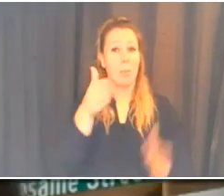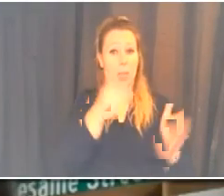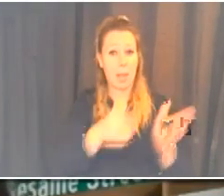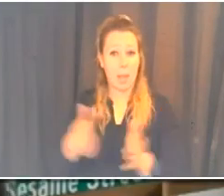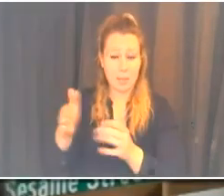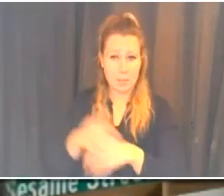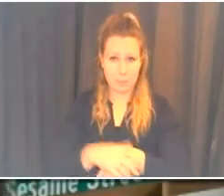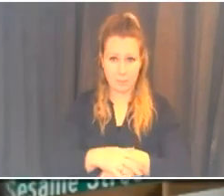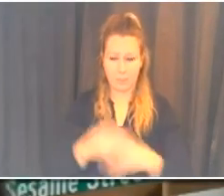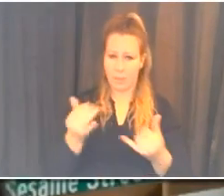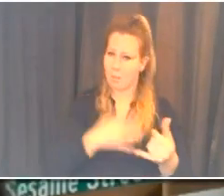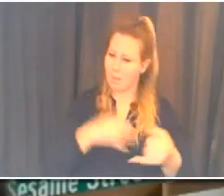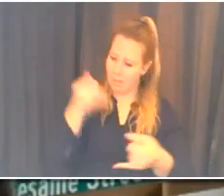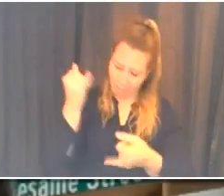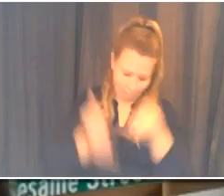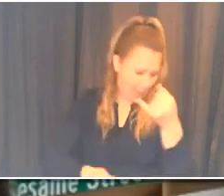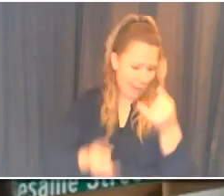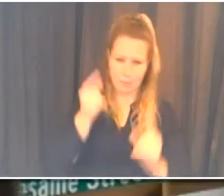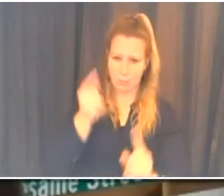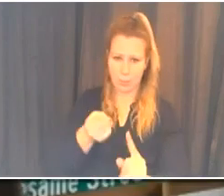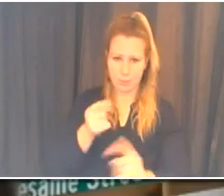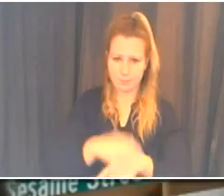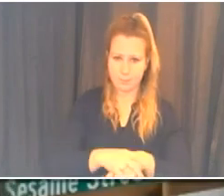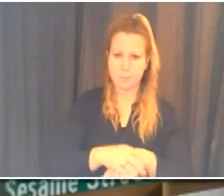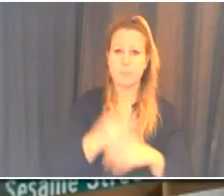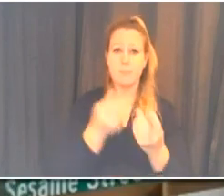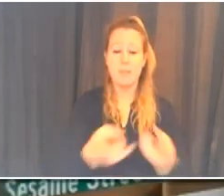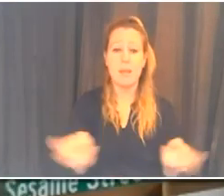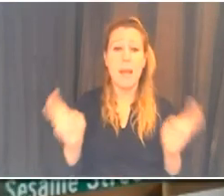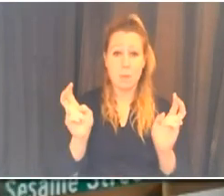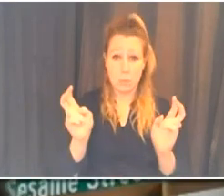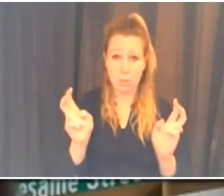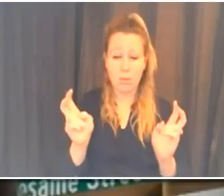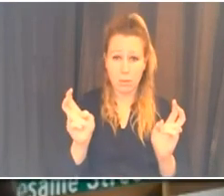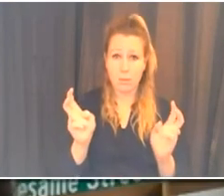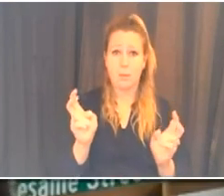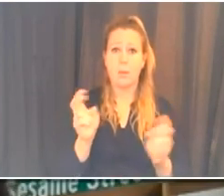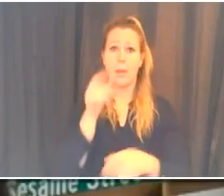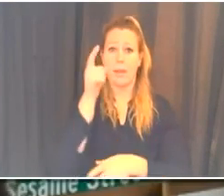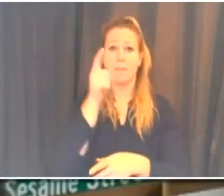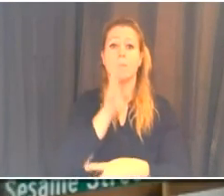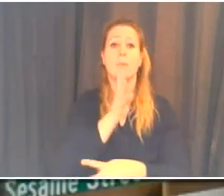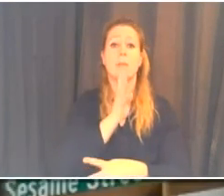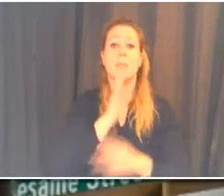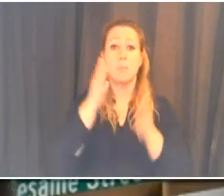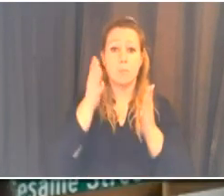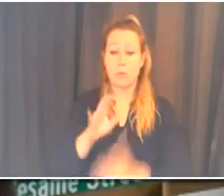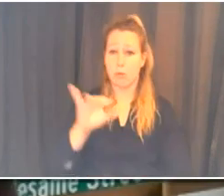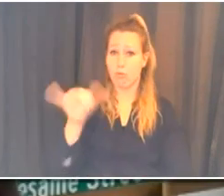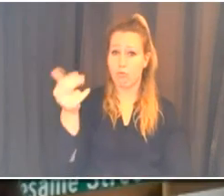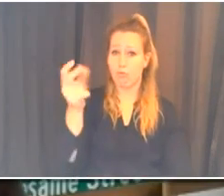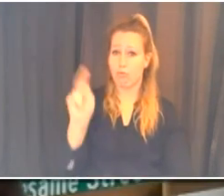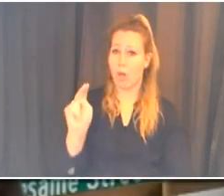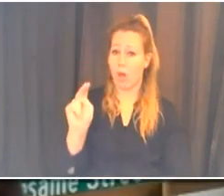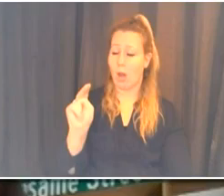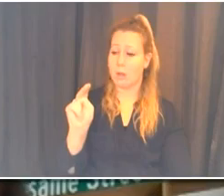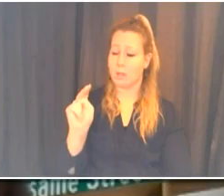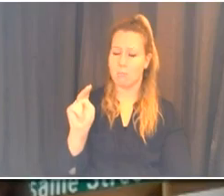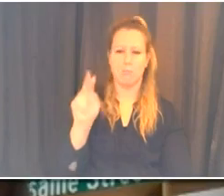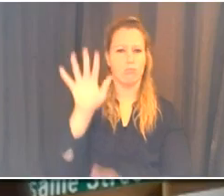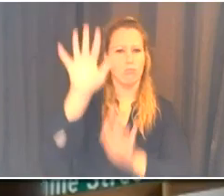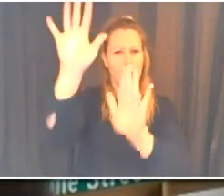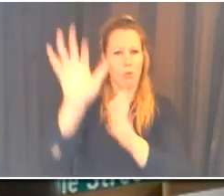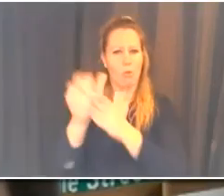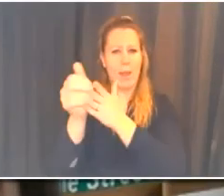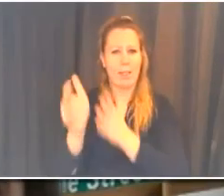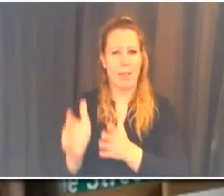those out all next week going forward um to try to get the word out to all of our constituents that